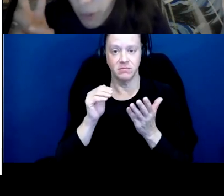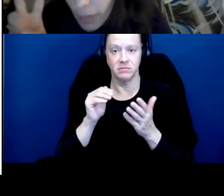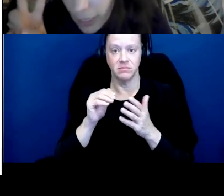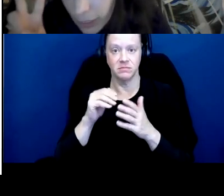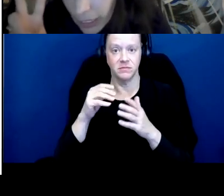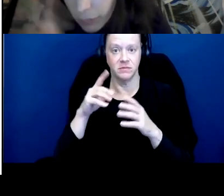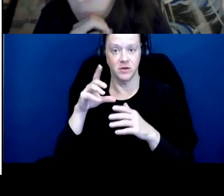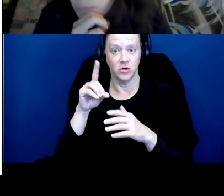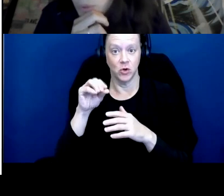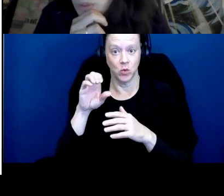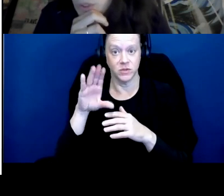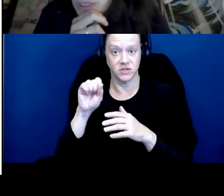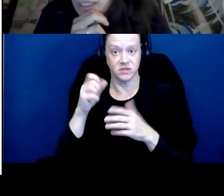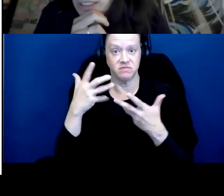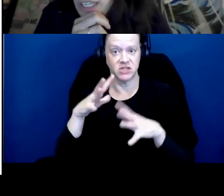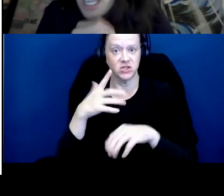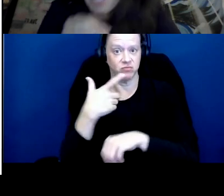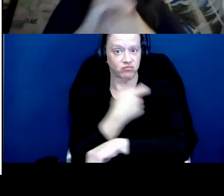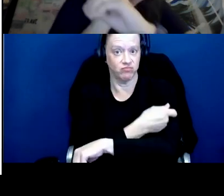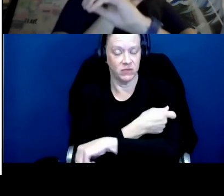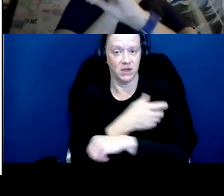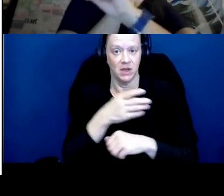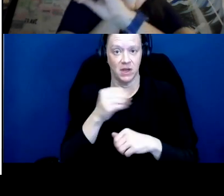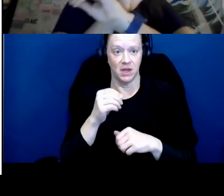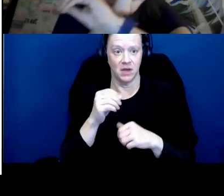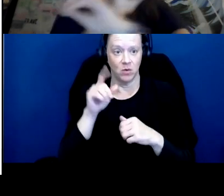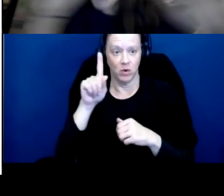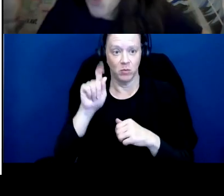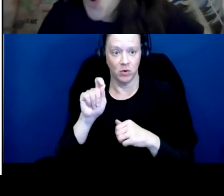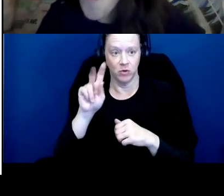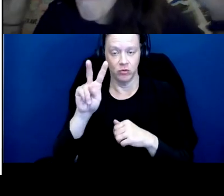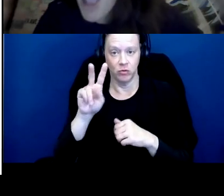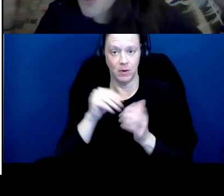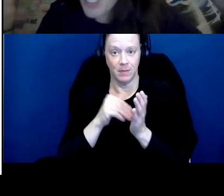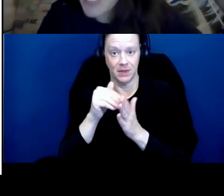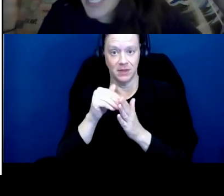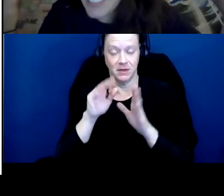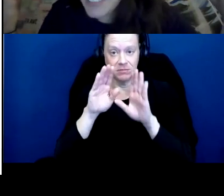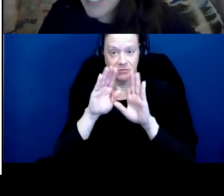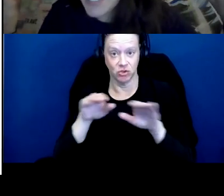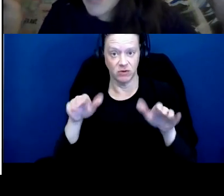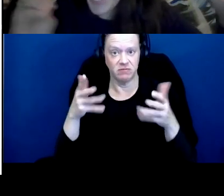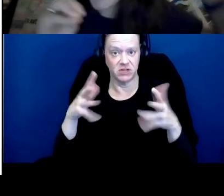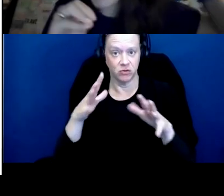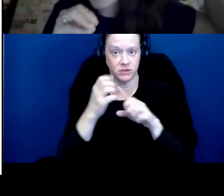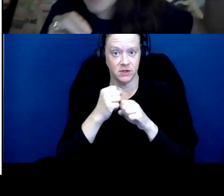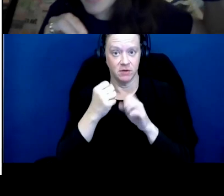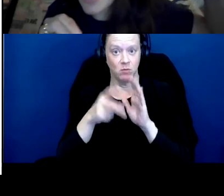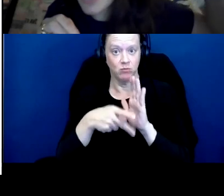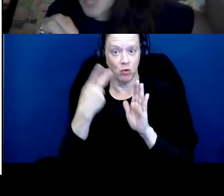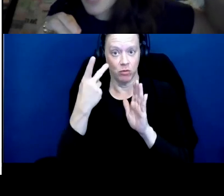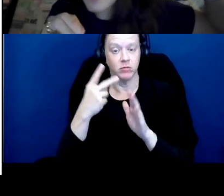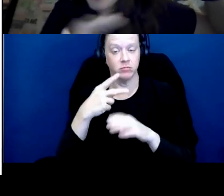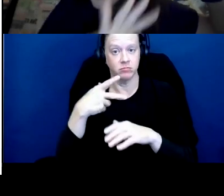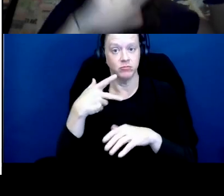have already received both doses. And we've seen no myocarditis, either in the